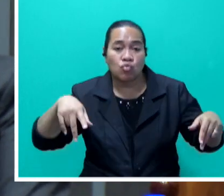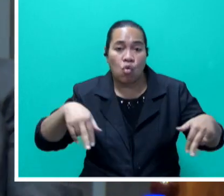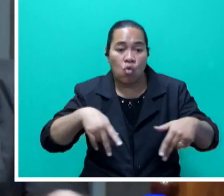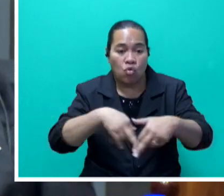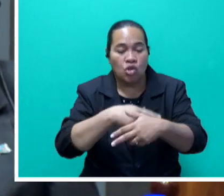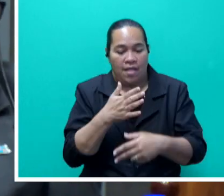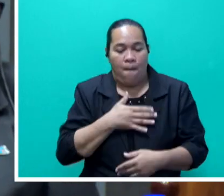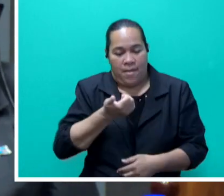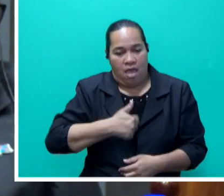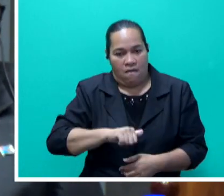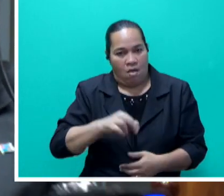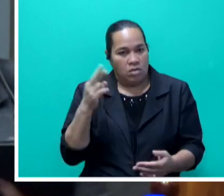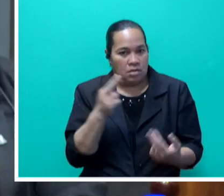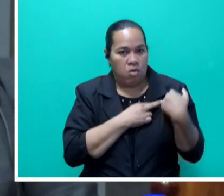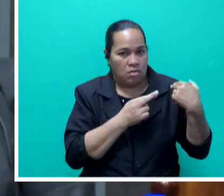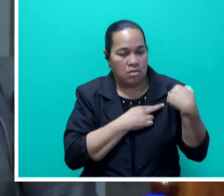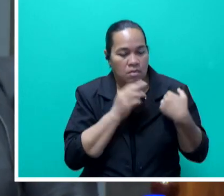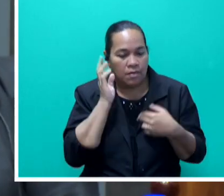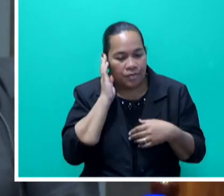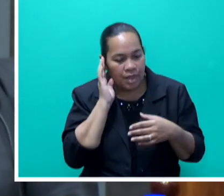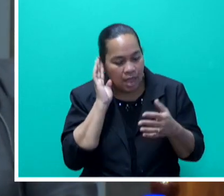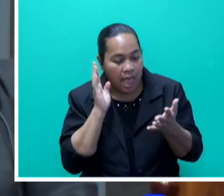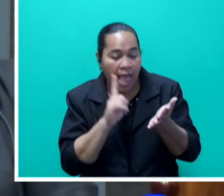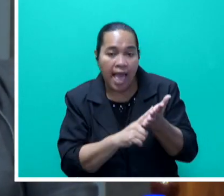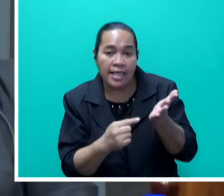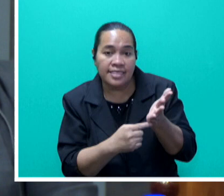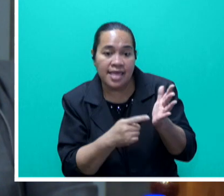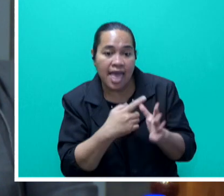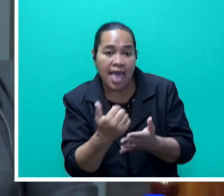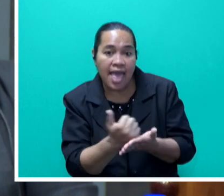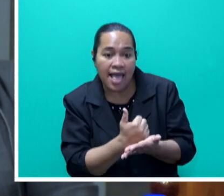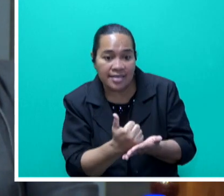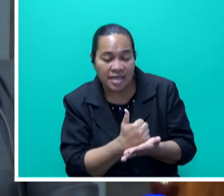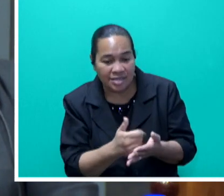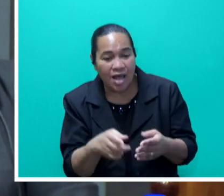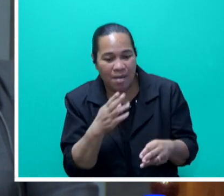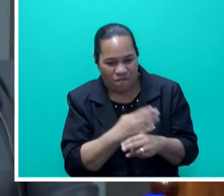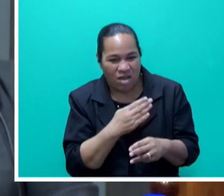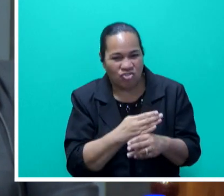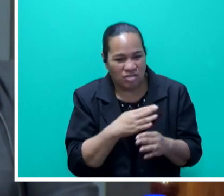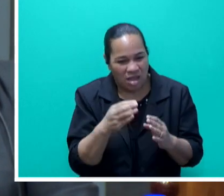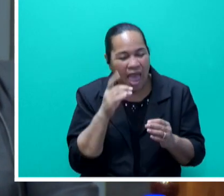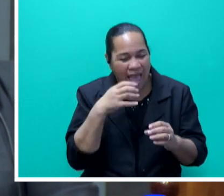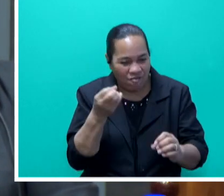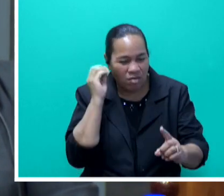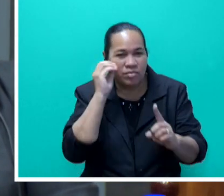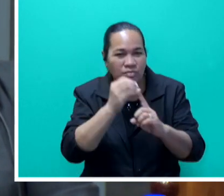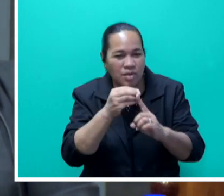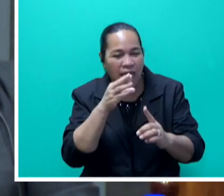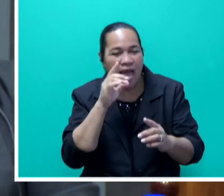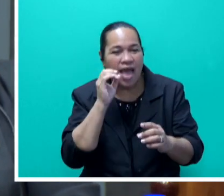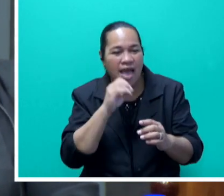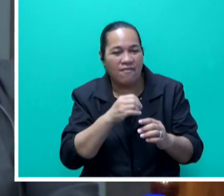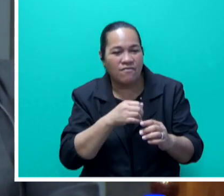behaviour. Now, under the LTA Act, Section 8 of it provides the functions for the LTA which is aligned with goals and objectives for road safety.